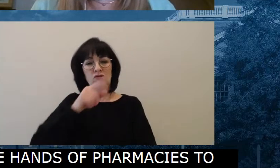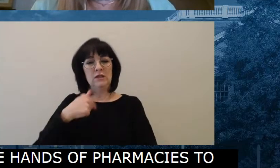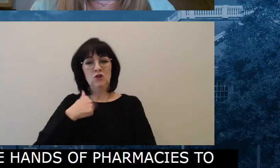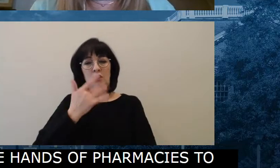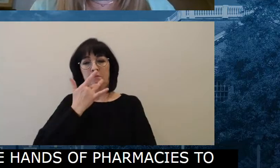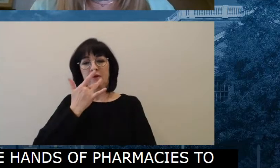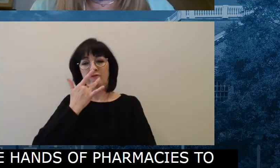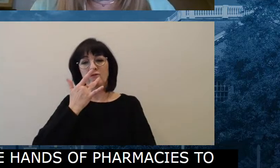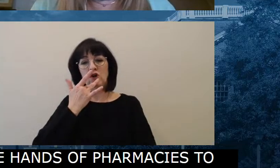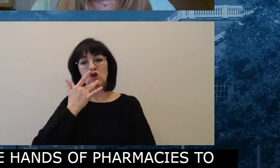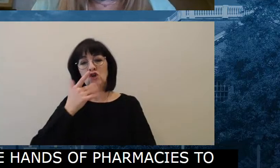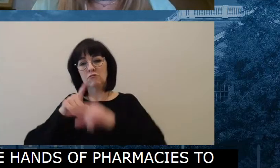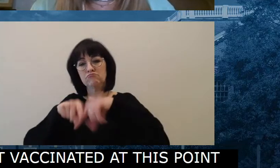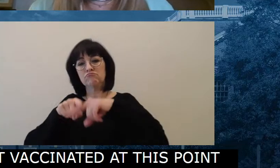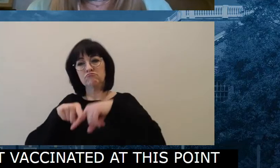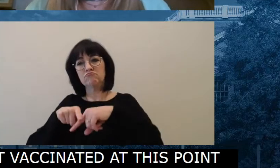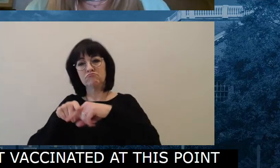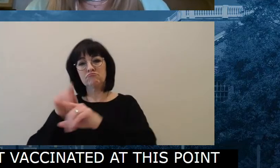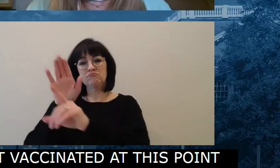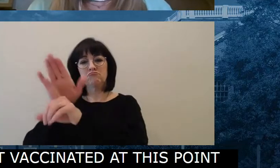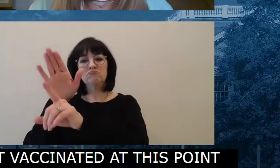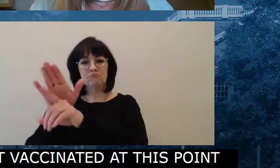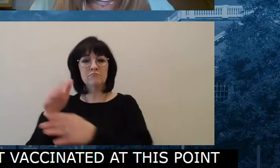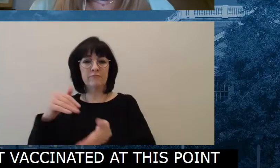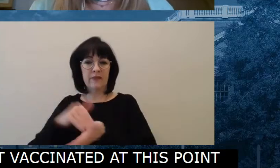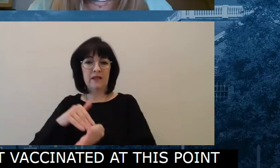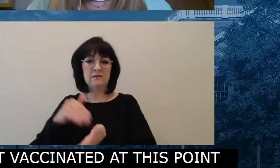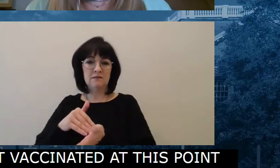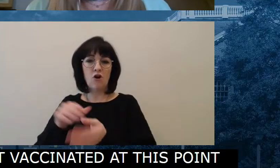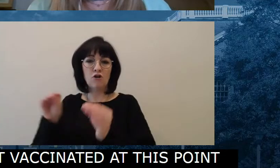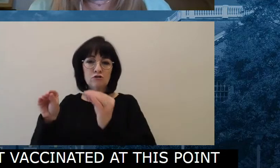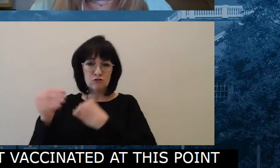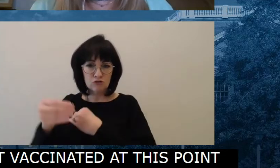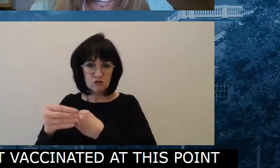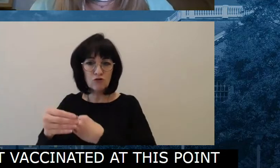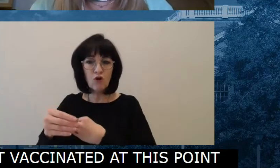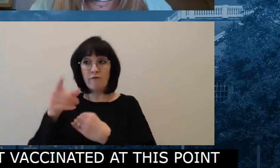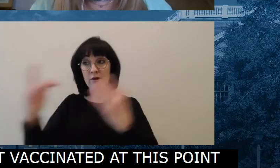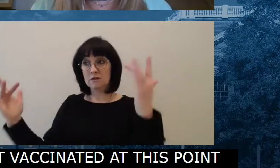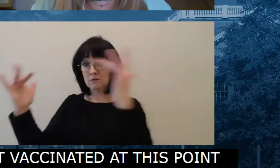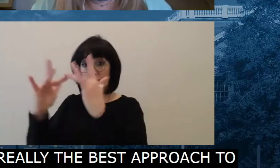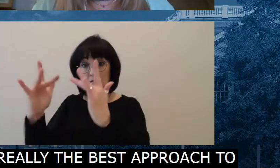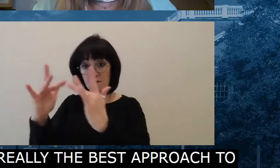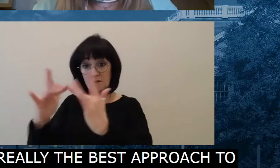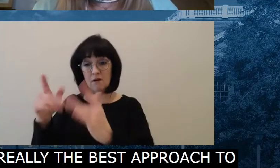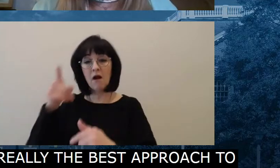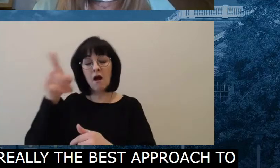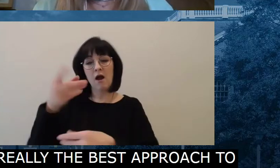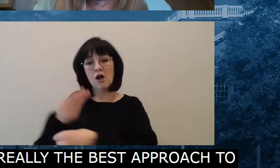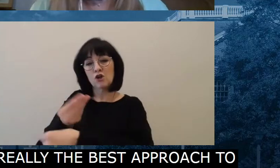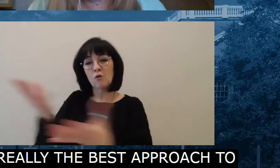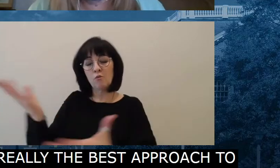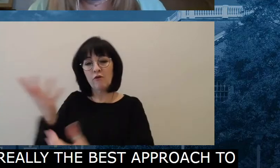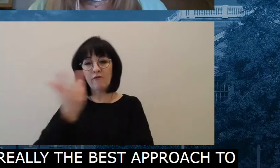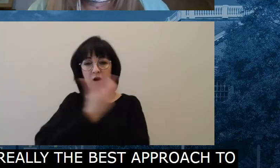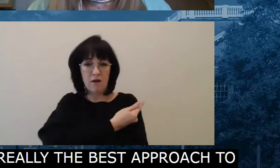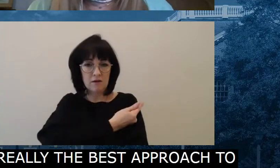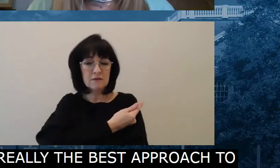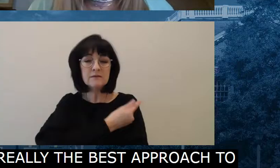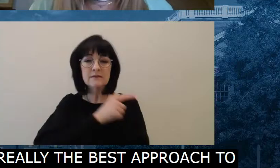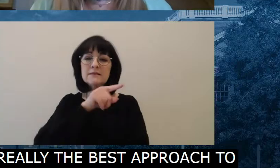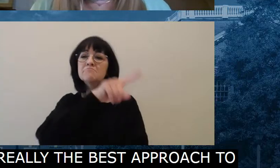that that is really the best approach to put those decisions in the hands of the providers. And our provider